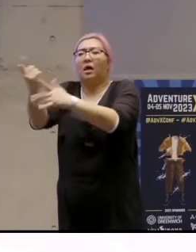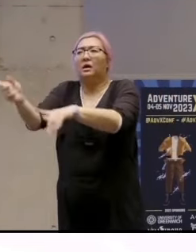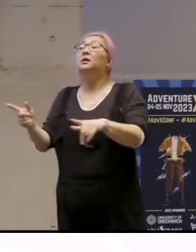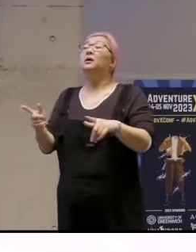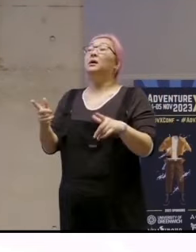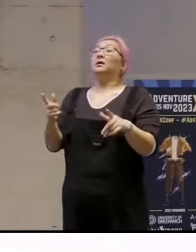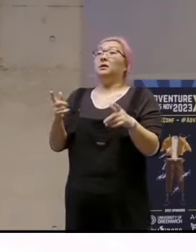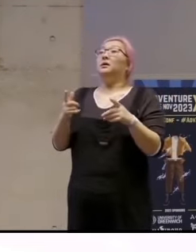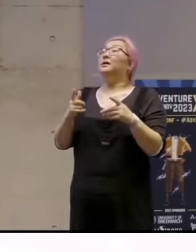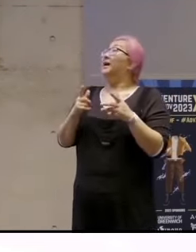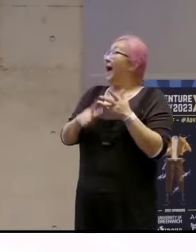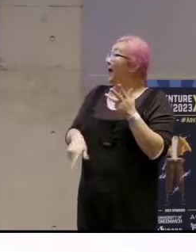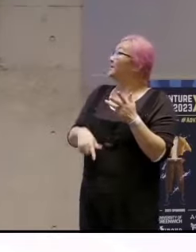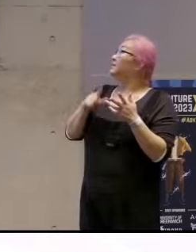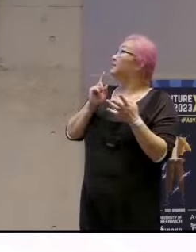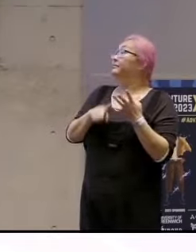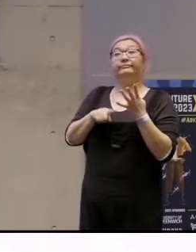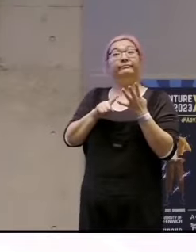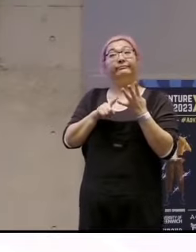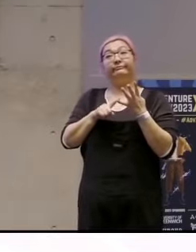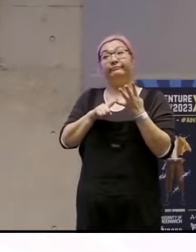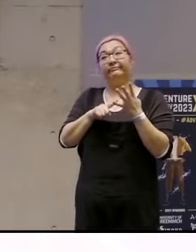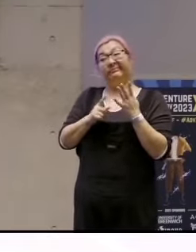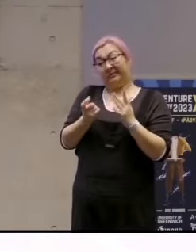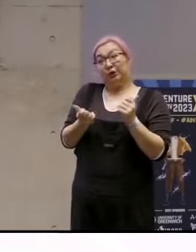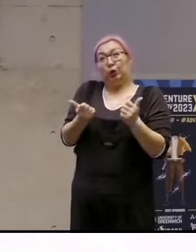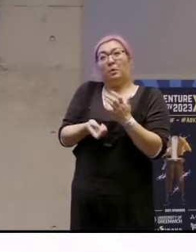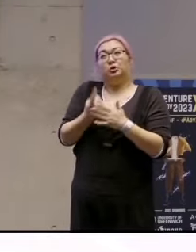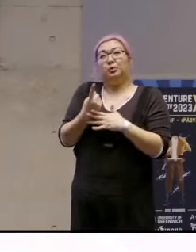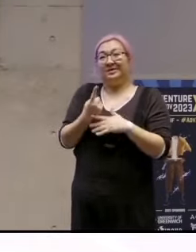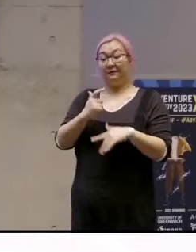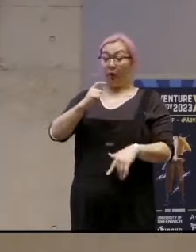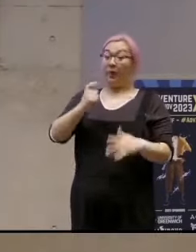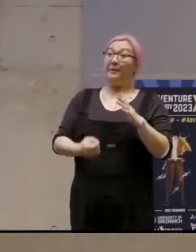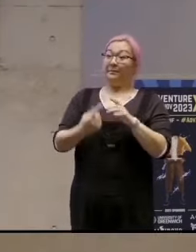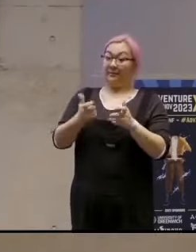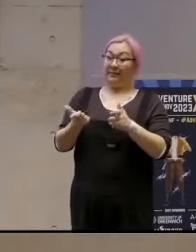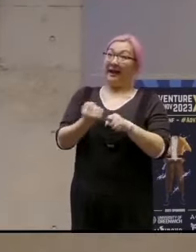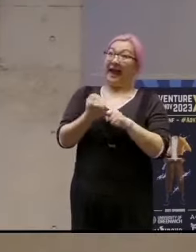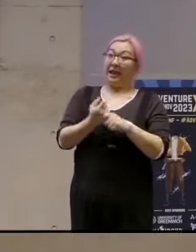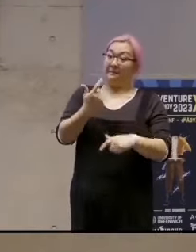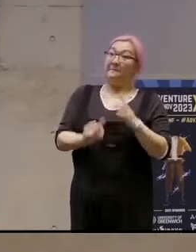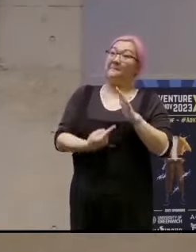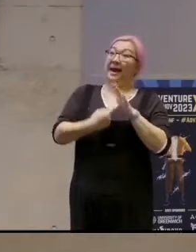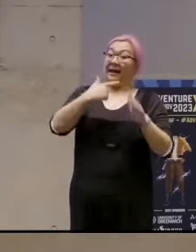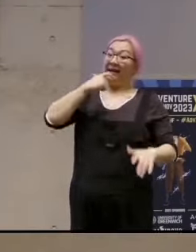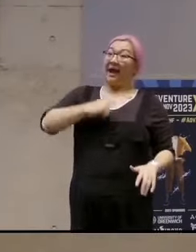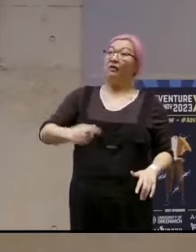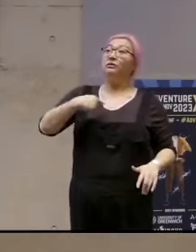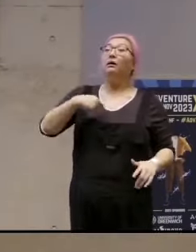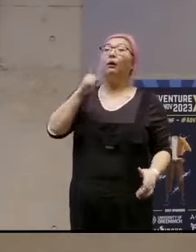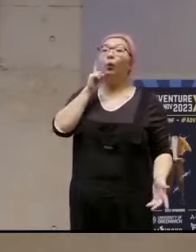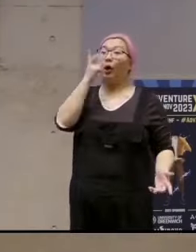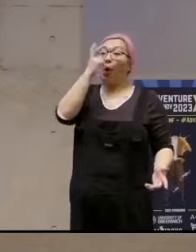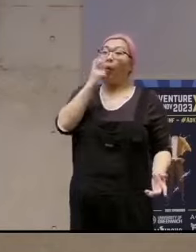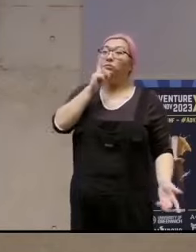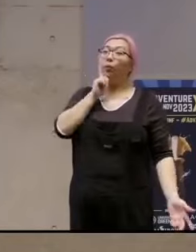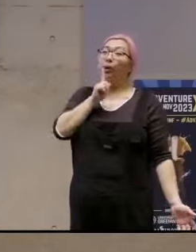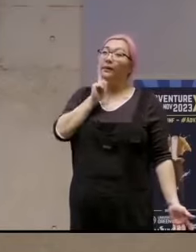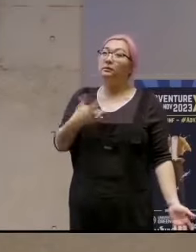an opportunity to have an older woman as a protagonist, exploring something that affects lots of people, in